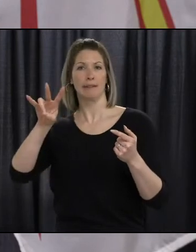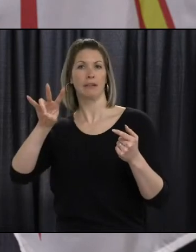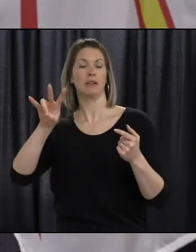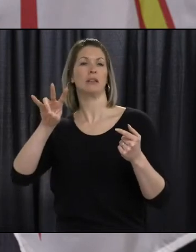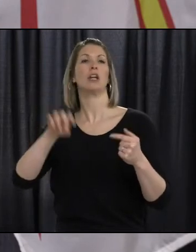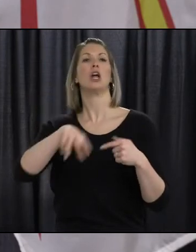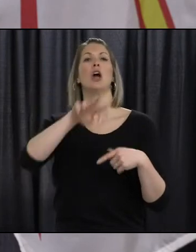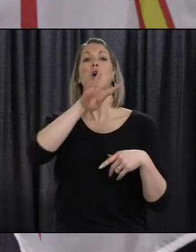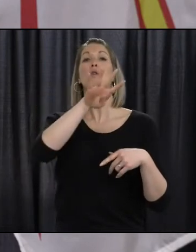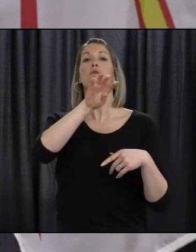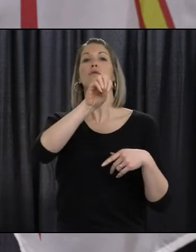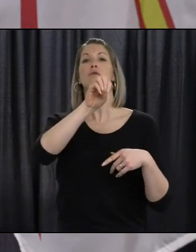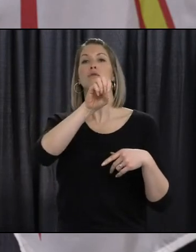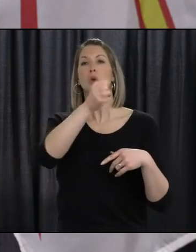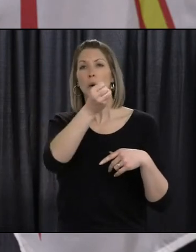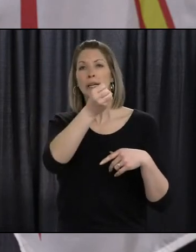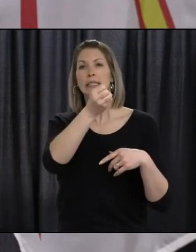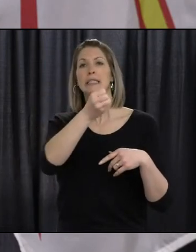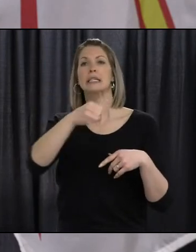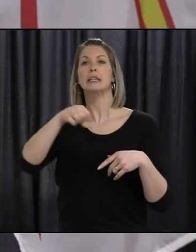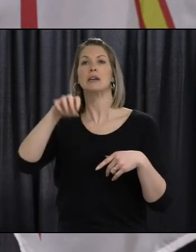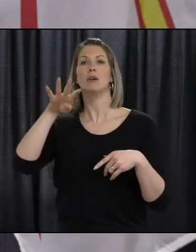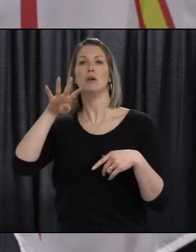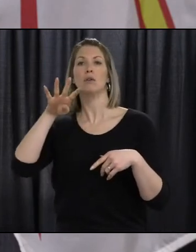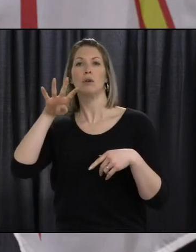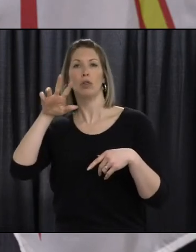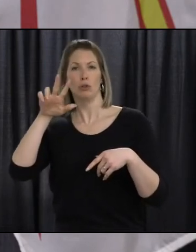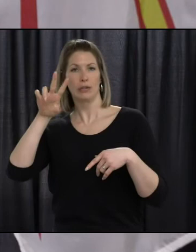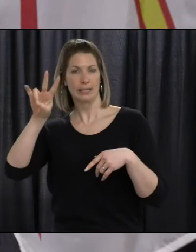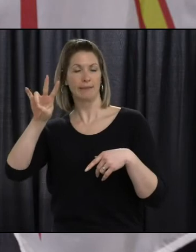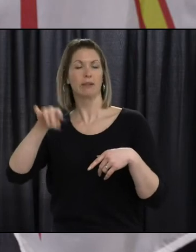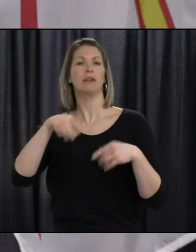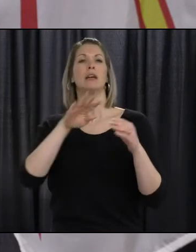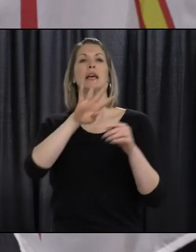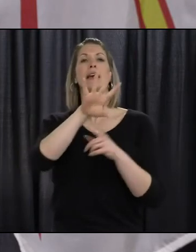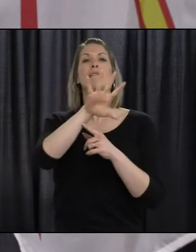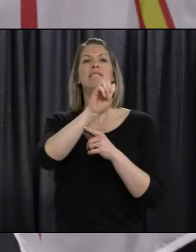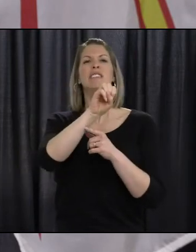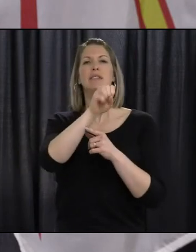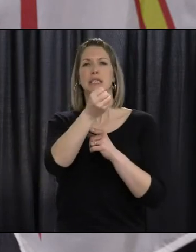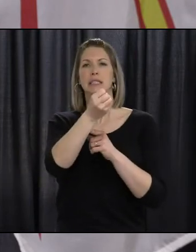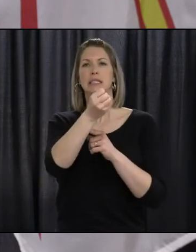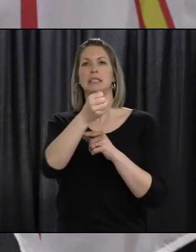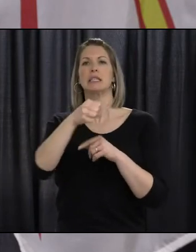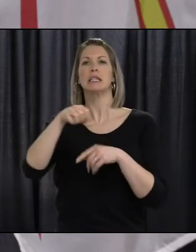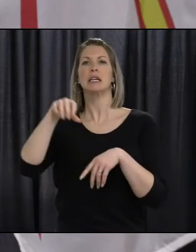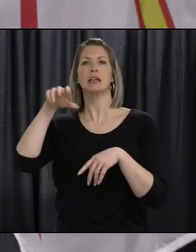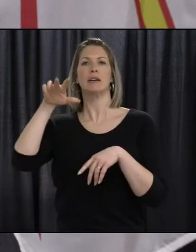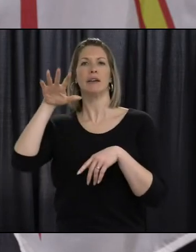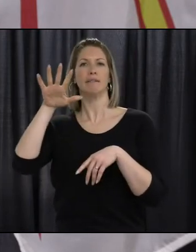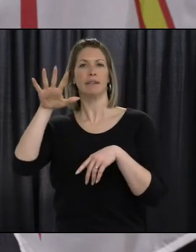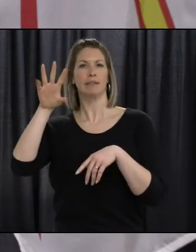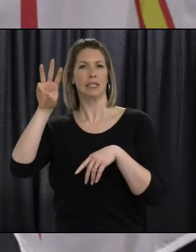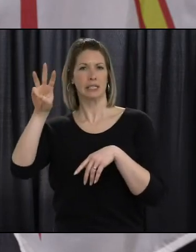39, 37 people between 40 and 49, 56 people between 50 and